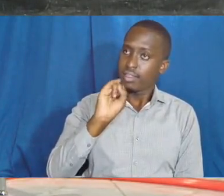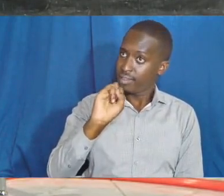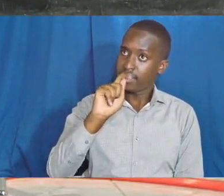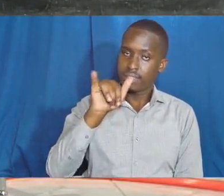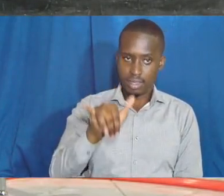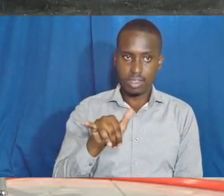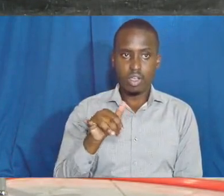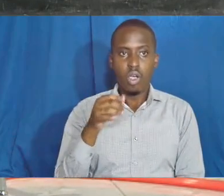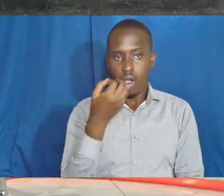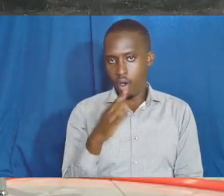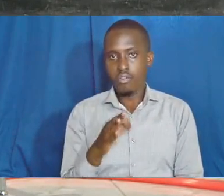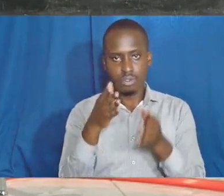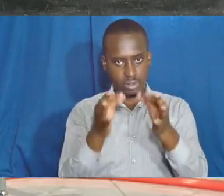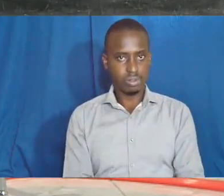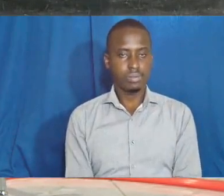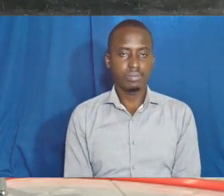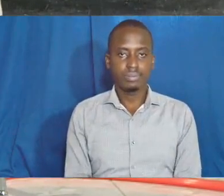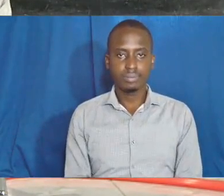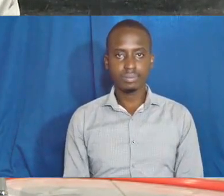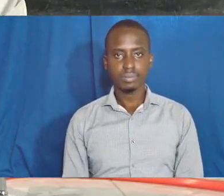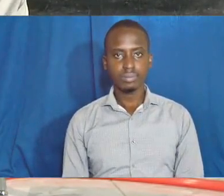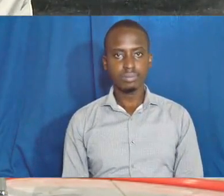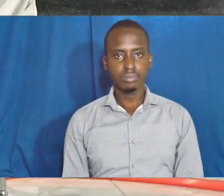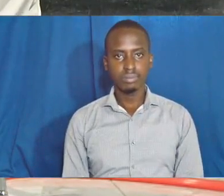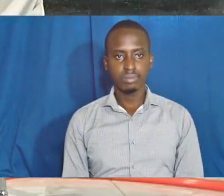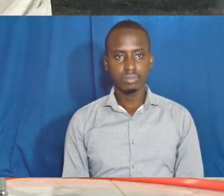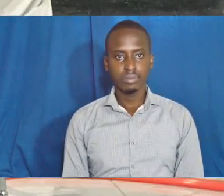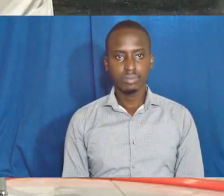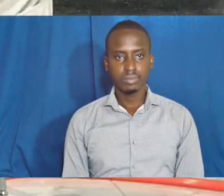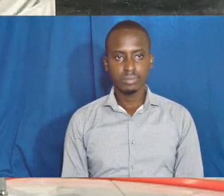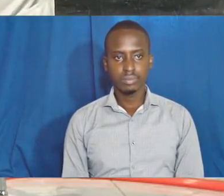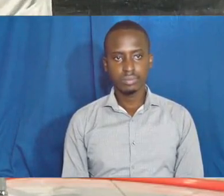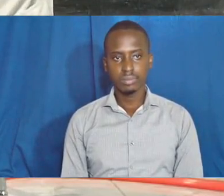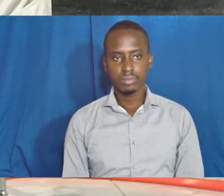The density of the substance.